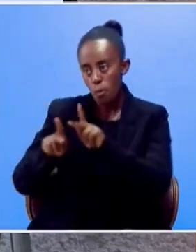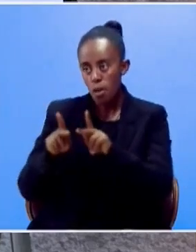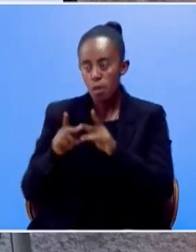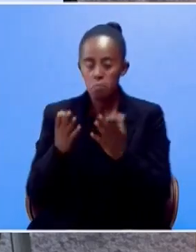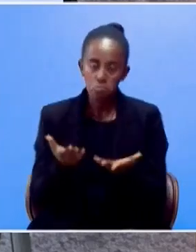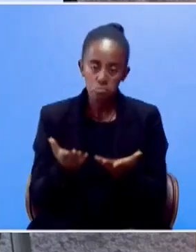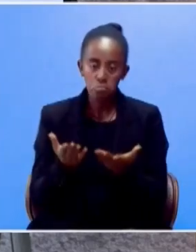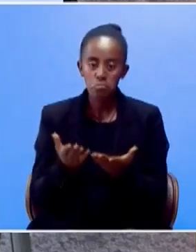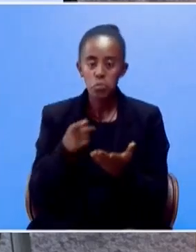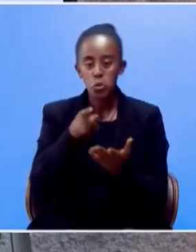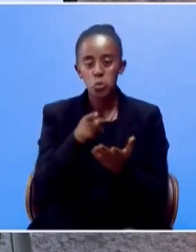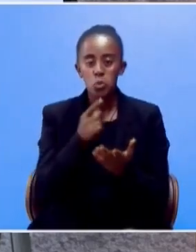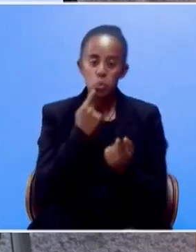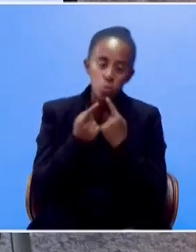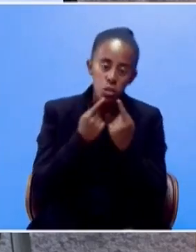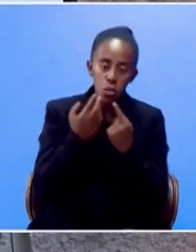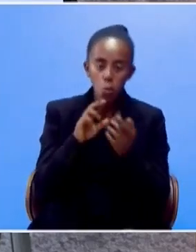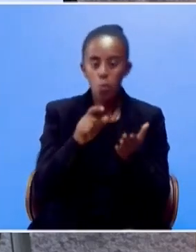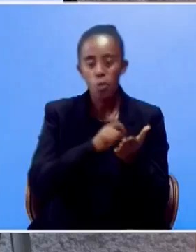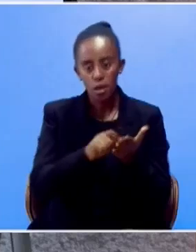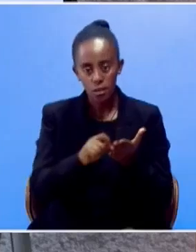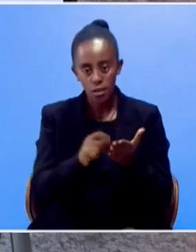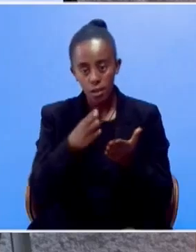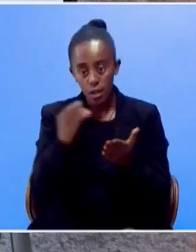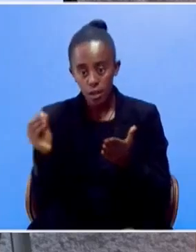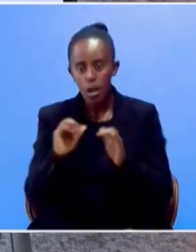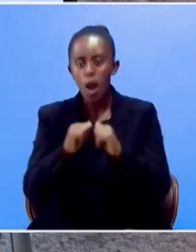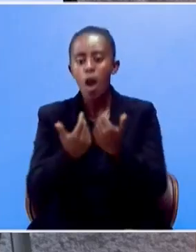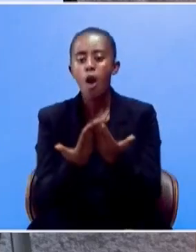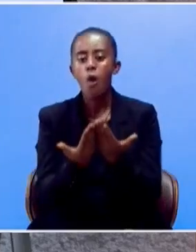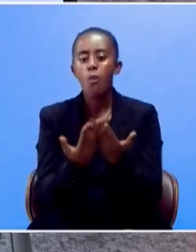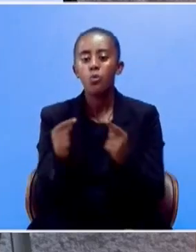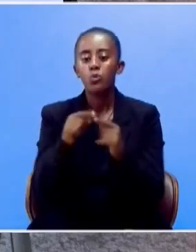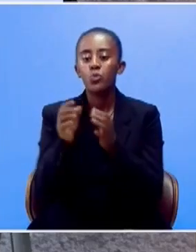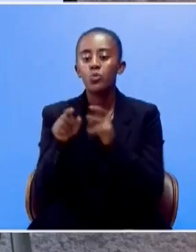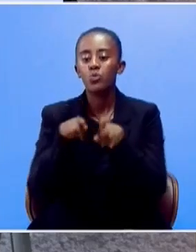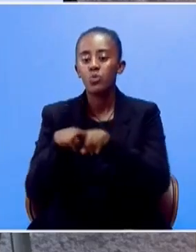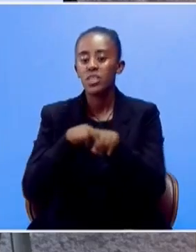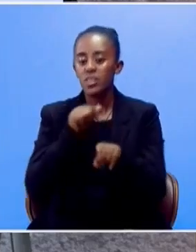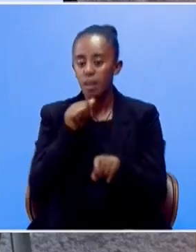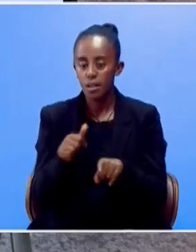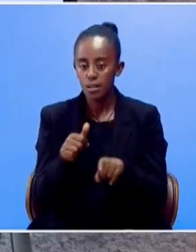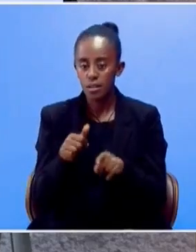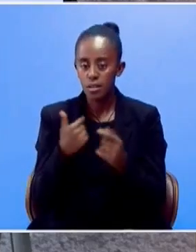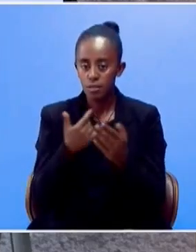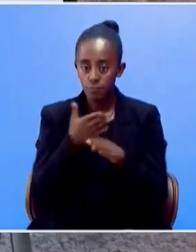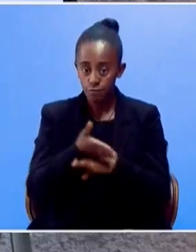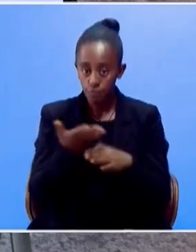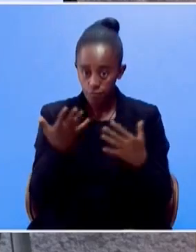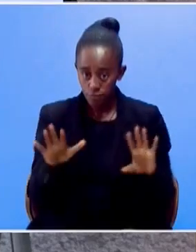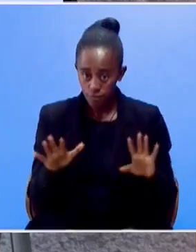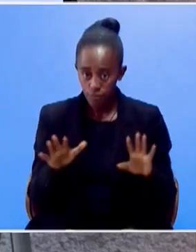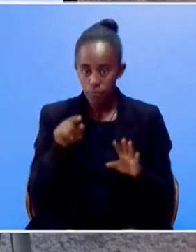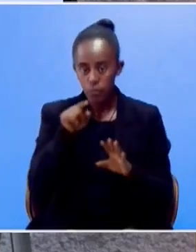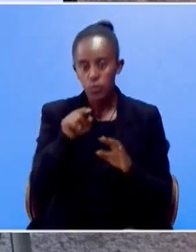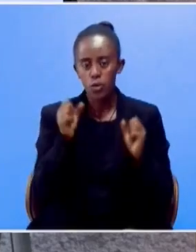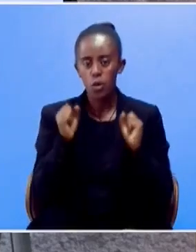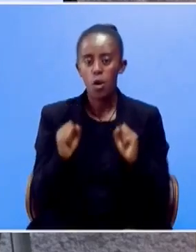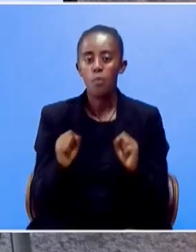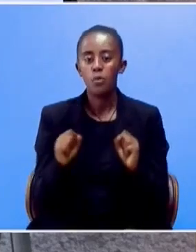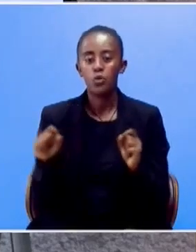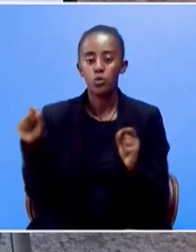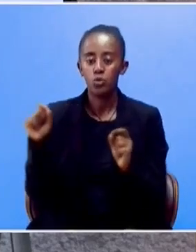is during speaking or writing, and how to disagree. After this lesson, you will be able